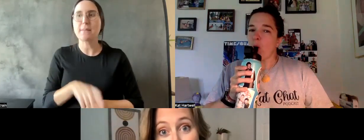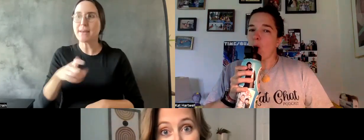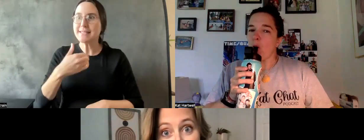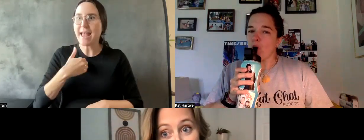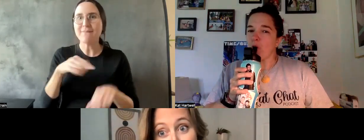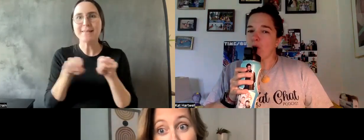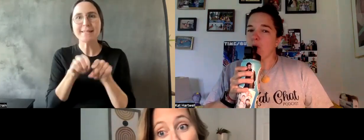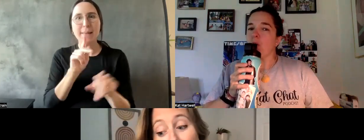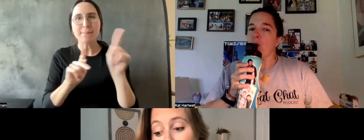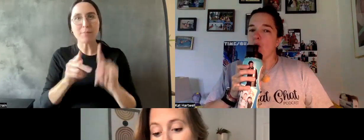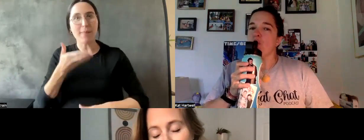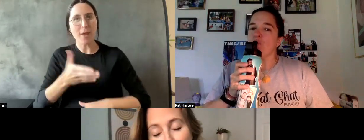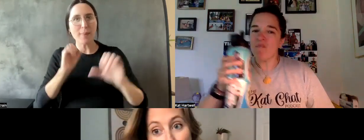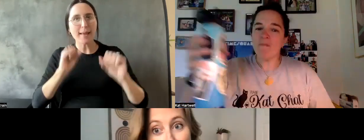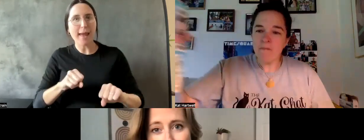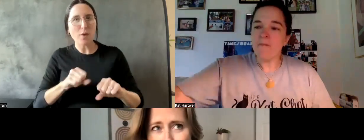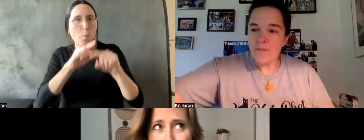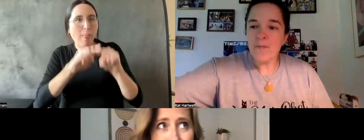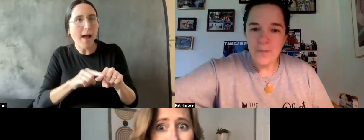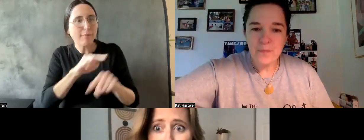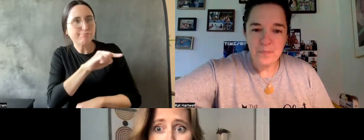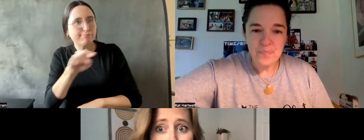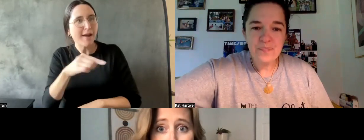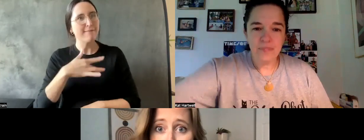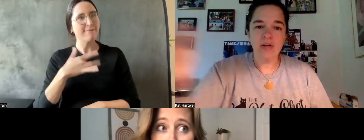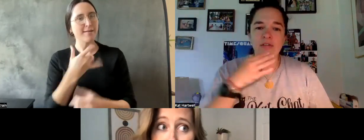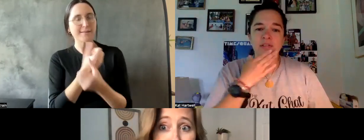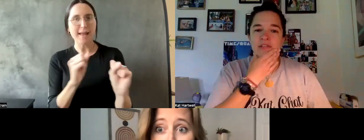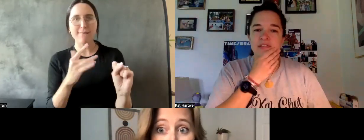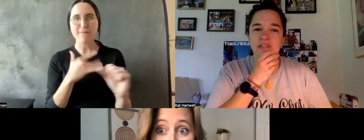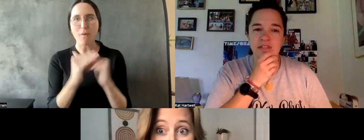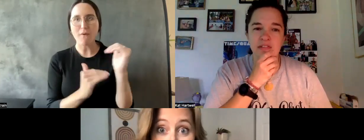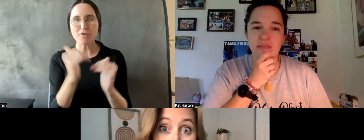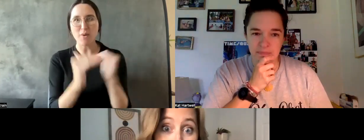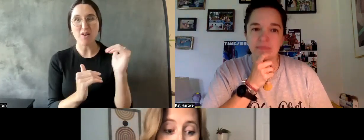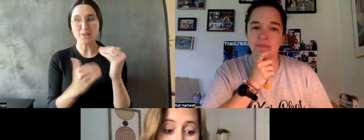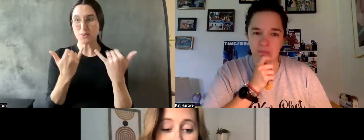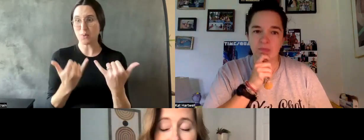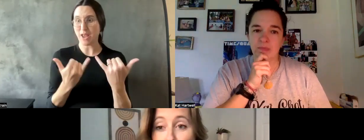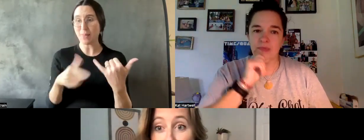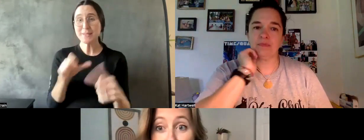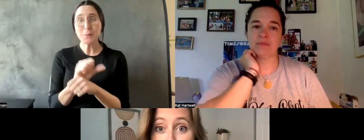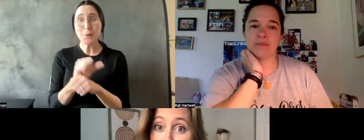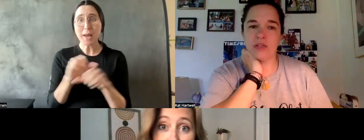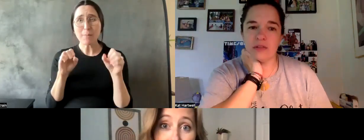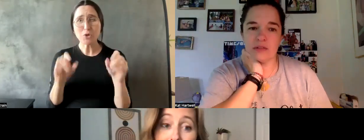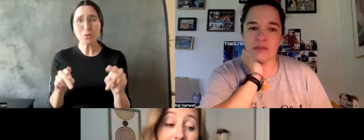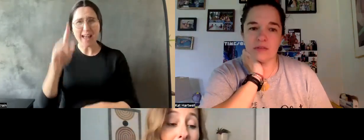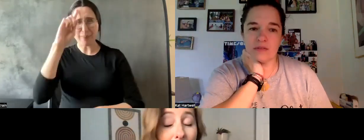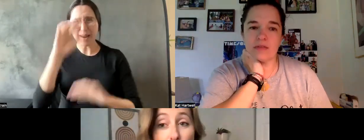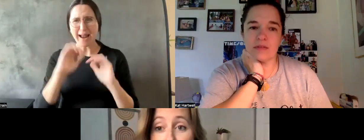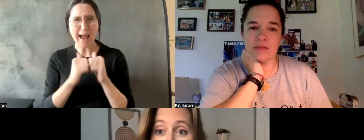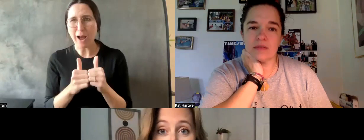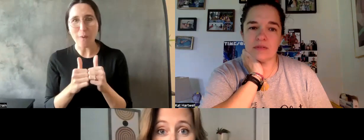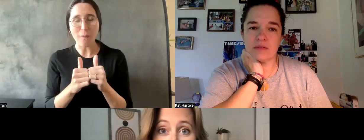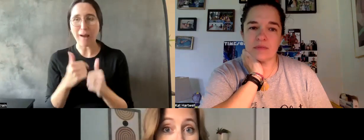time that they feel safe with and whatnot, I really thought, oh man, I don't know how we're going to make this work. This is like a great opportunity, but